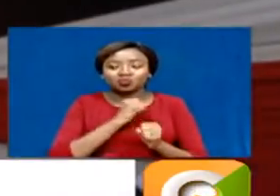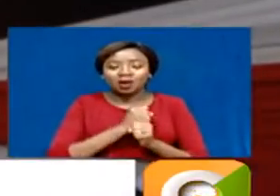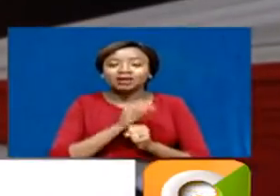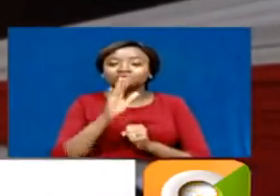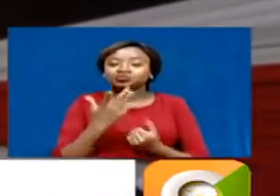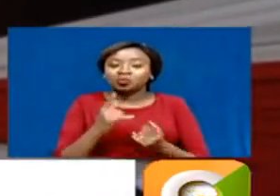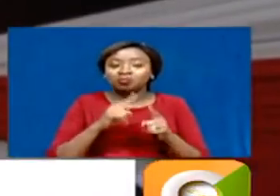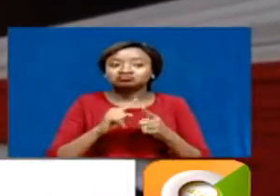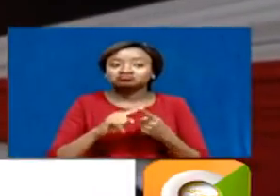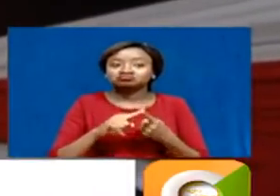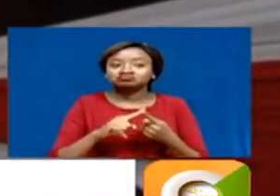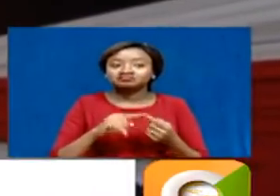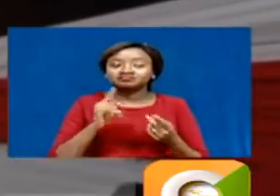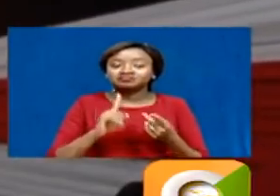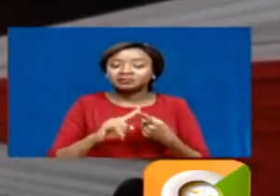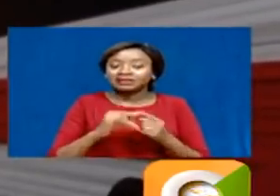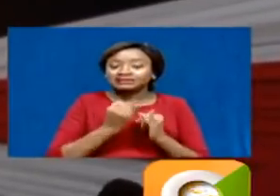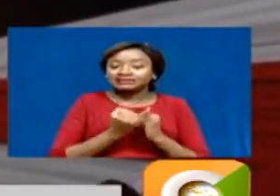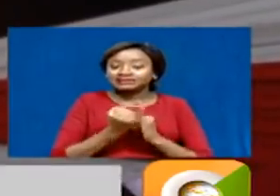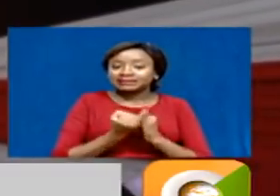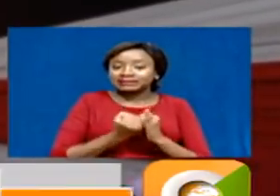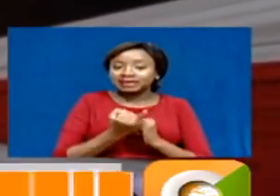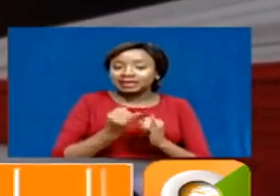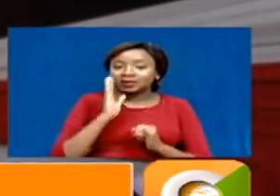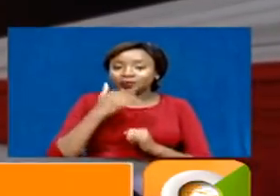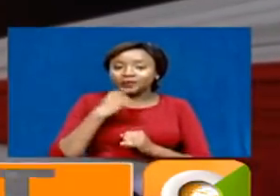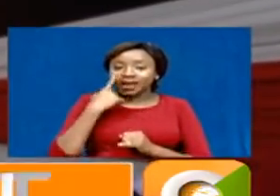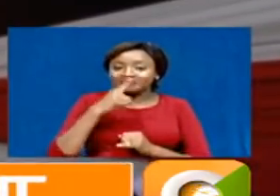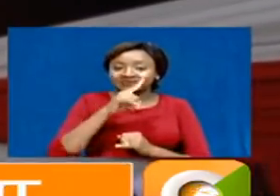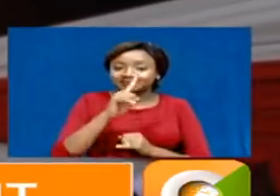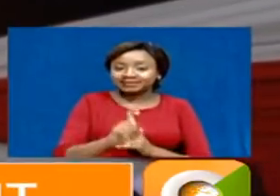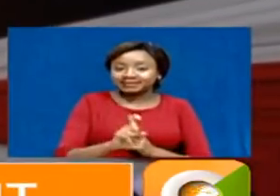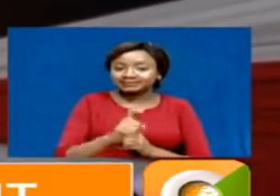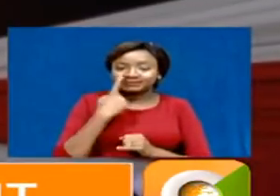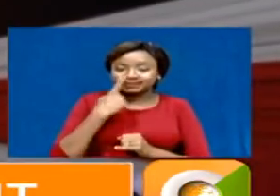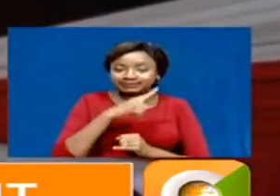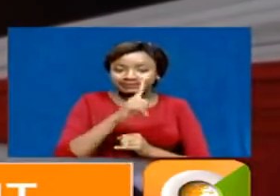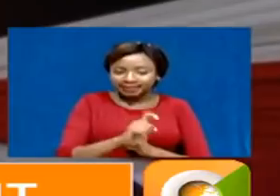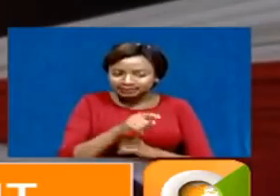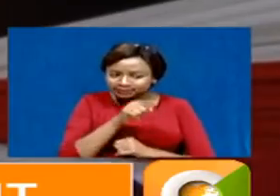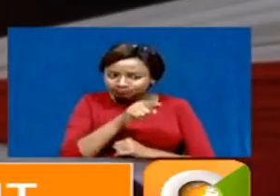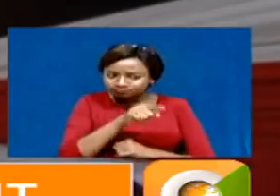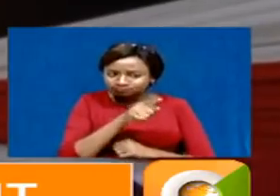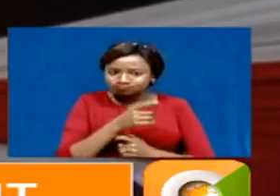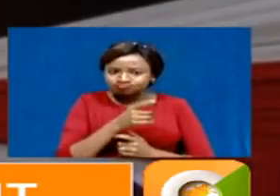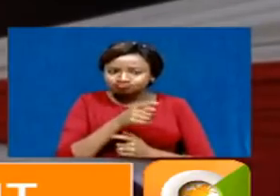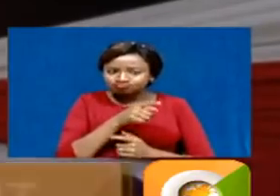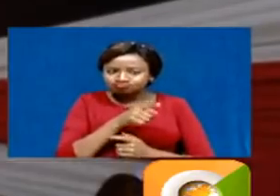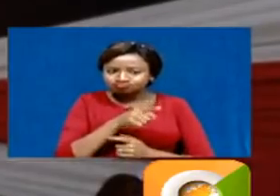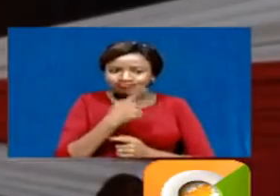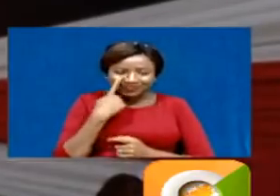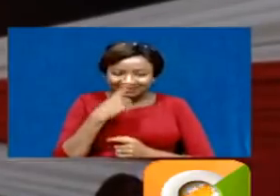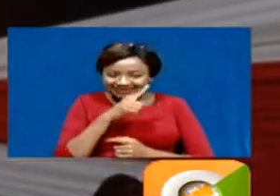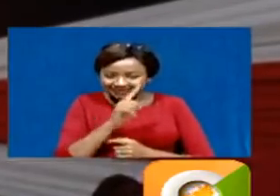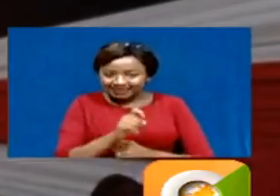Saturday, on a trial basis, tutaanza pia sasa tutaifungua ki, sio kirasmi, on